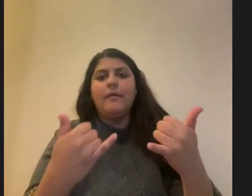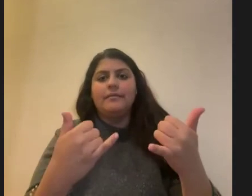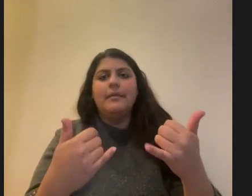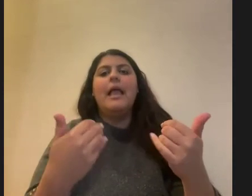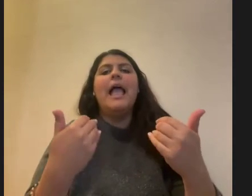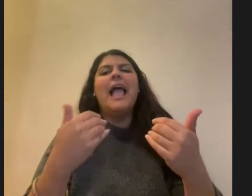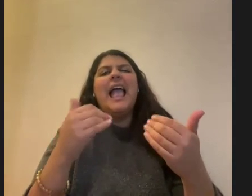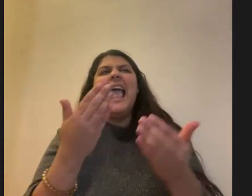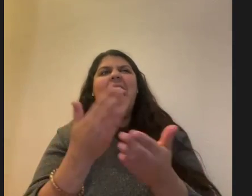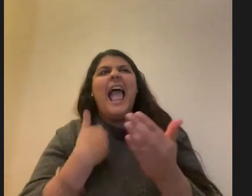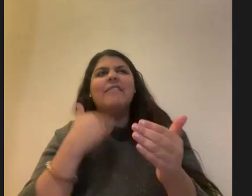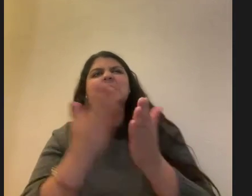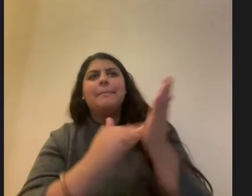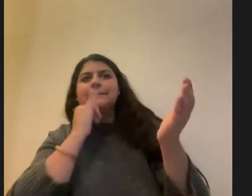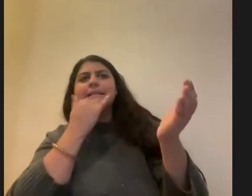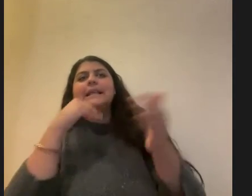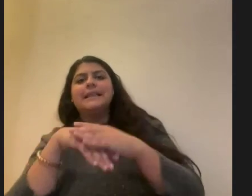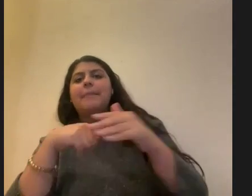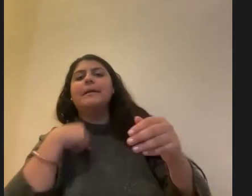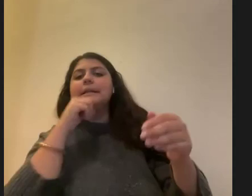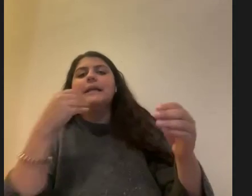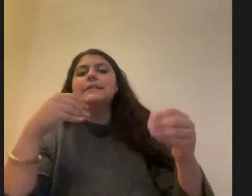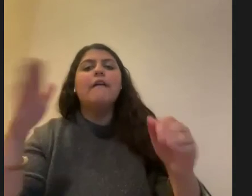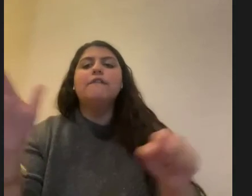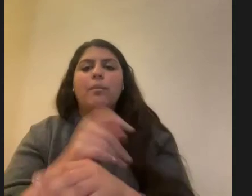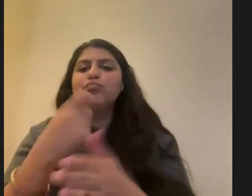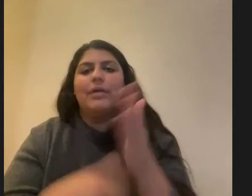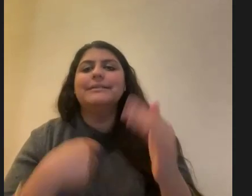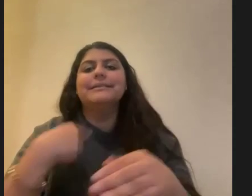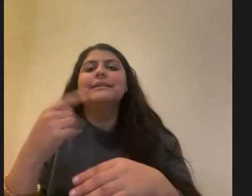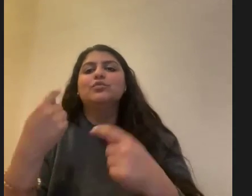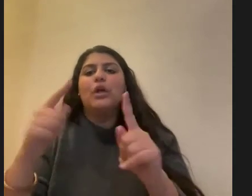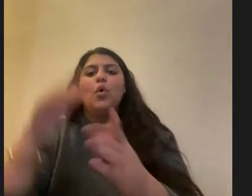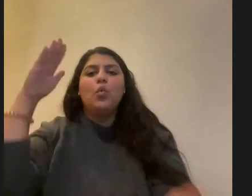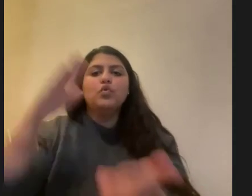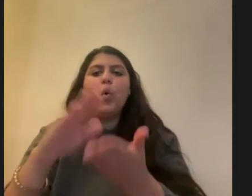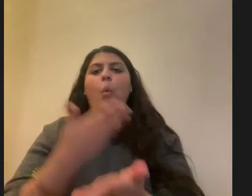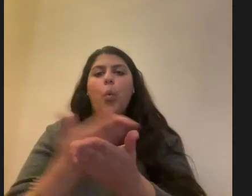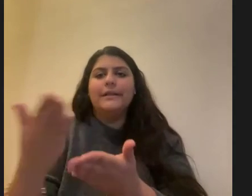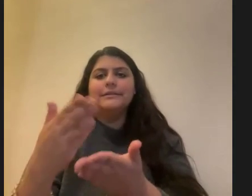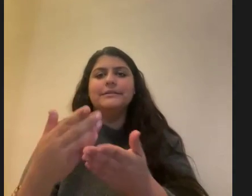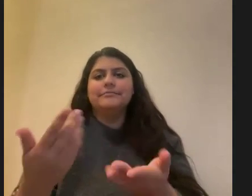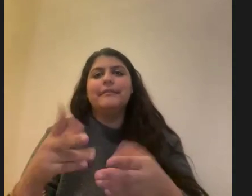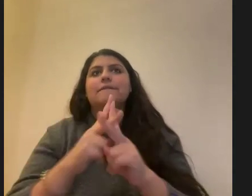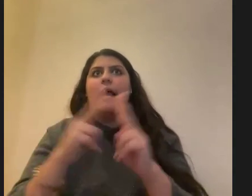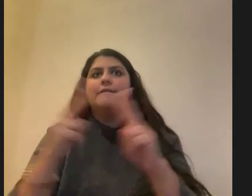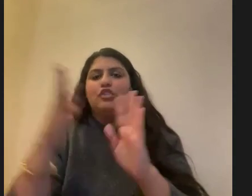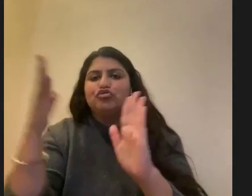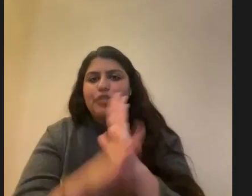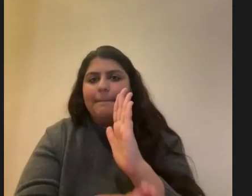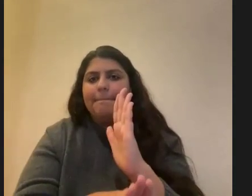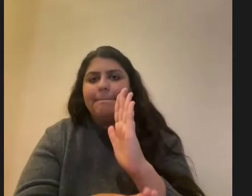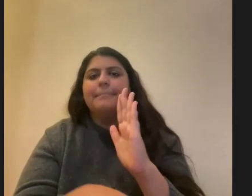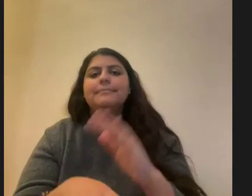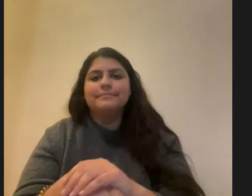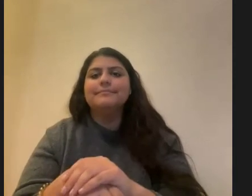them that I couldn't sell full price that I'm now selling to you to reduce my waste for an extremely cheap price. And Where yeah, can we